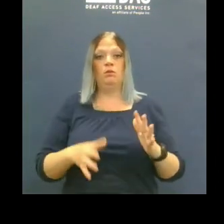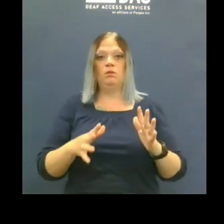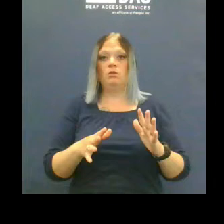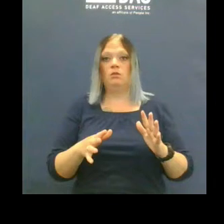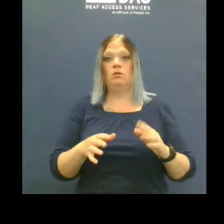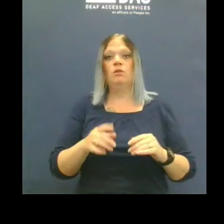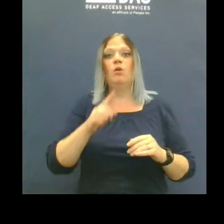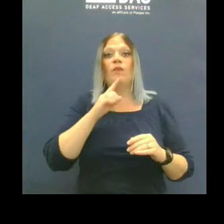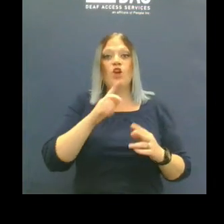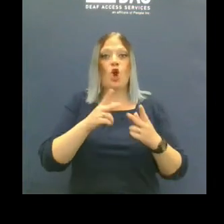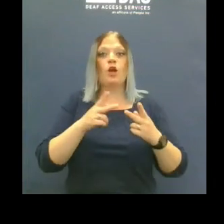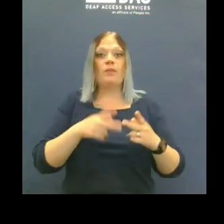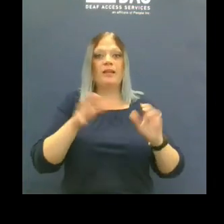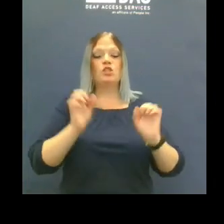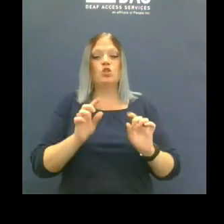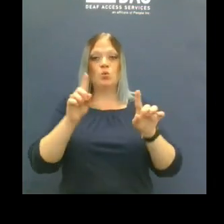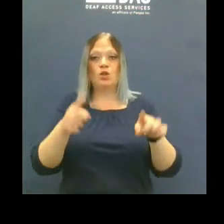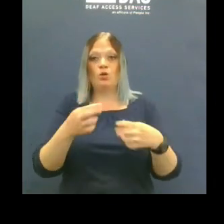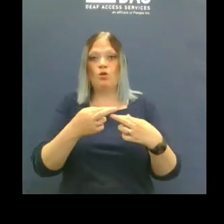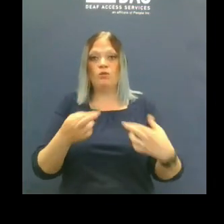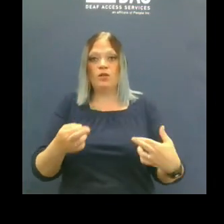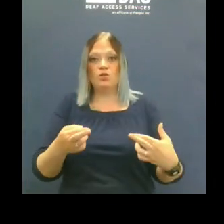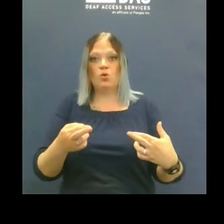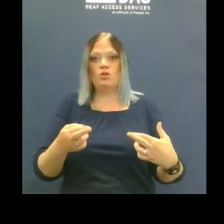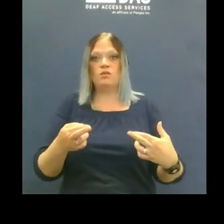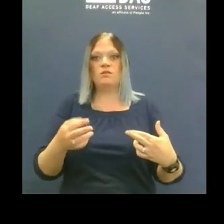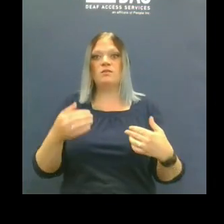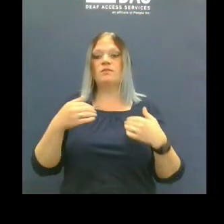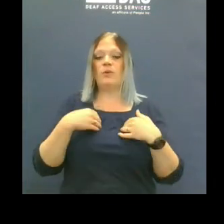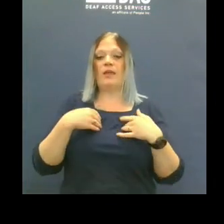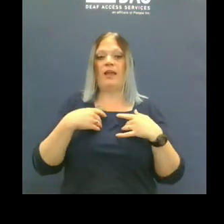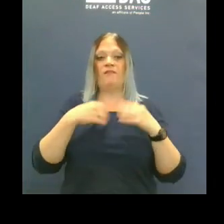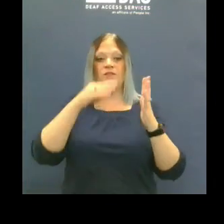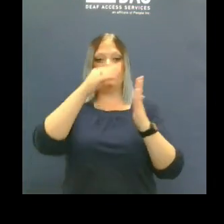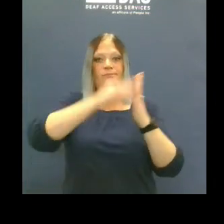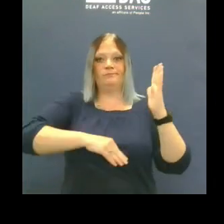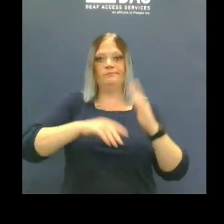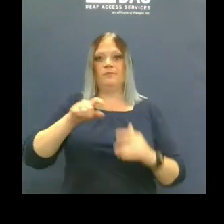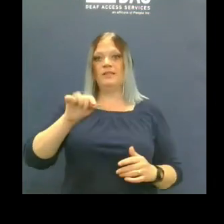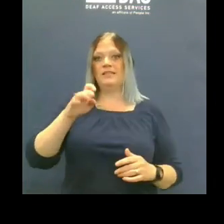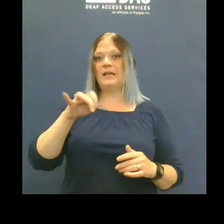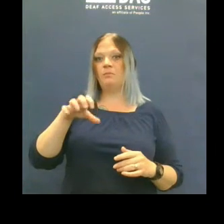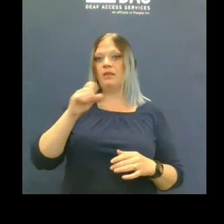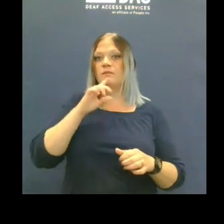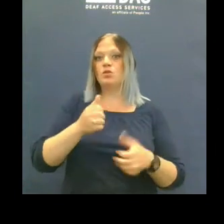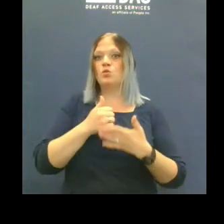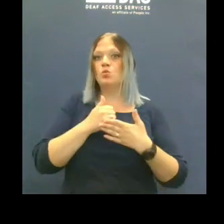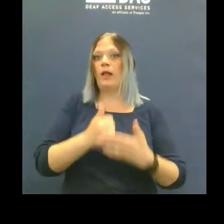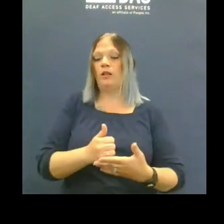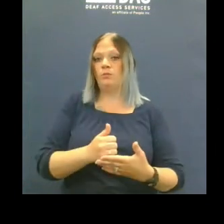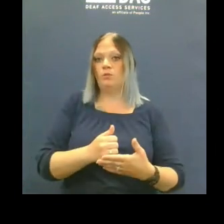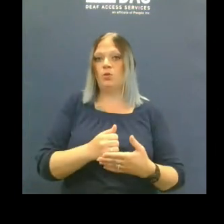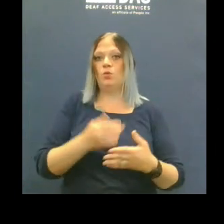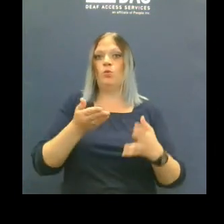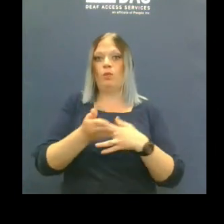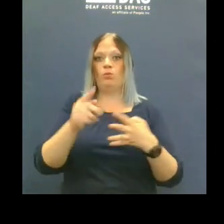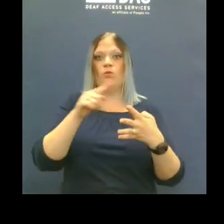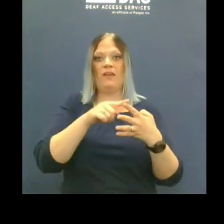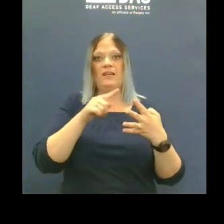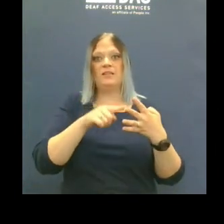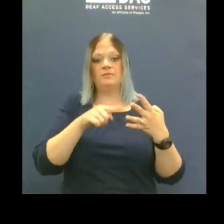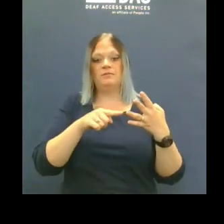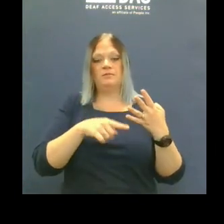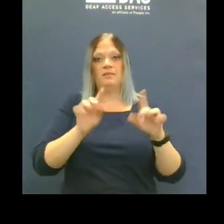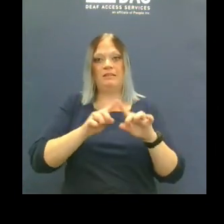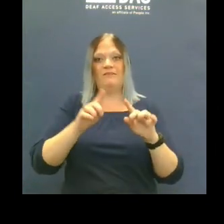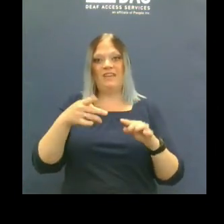are places you can go for the resources. There are fillable templates out there that will assist you through phase 1, phase 2, and on. And